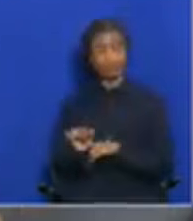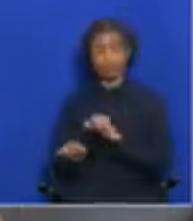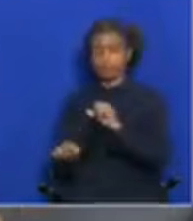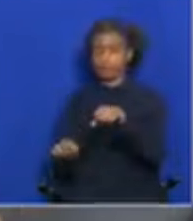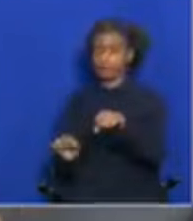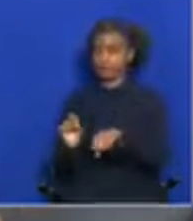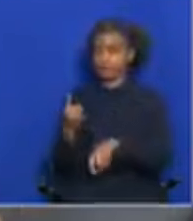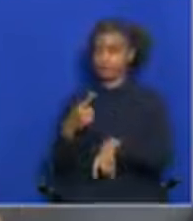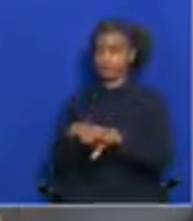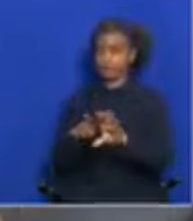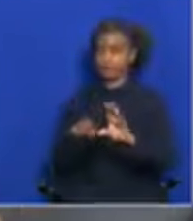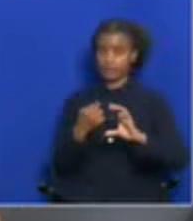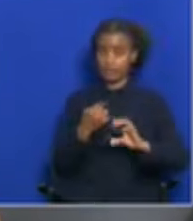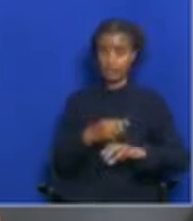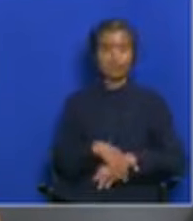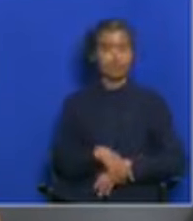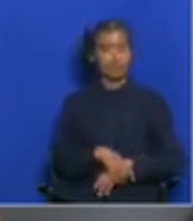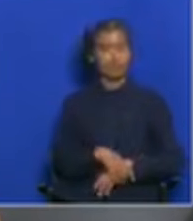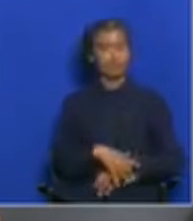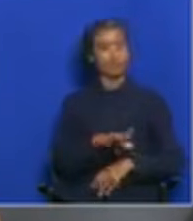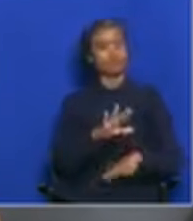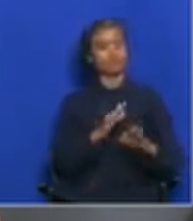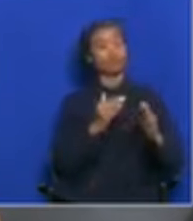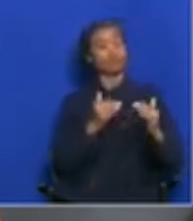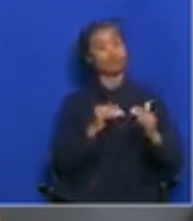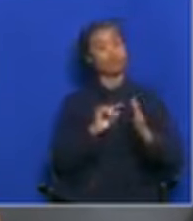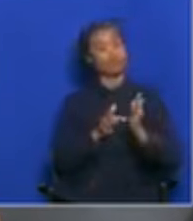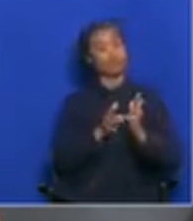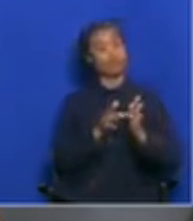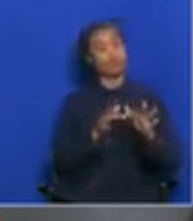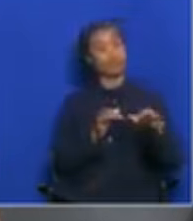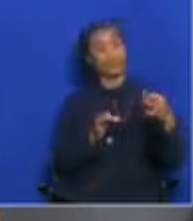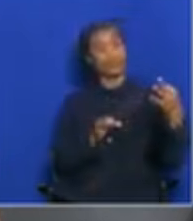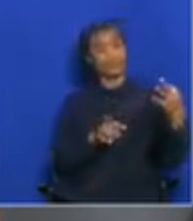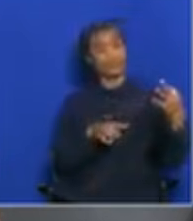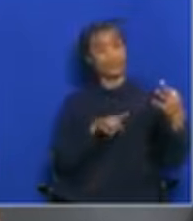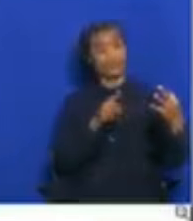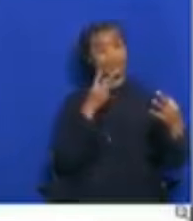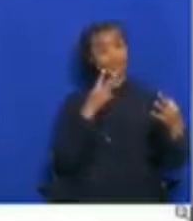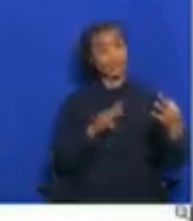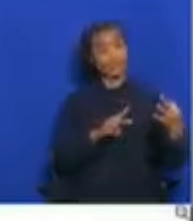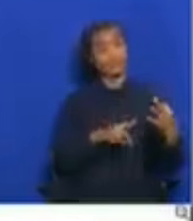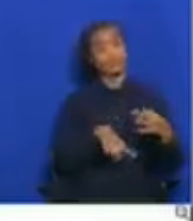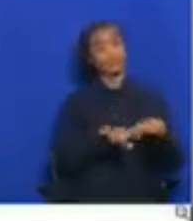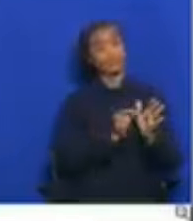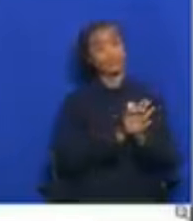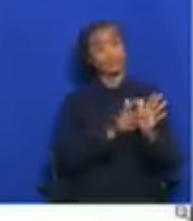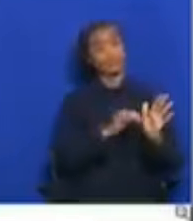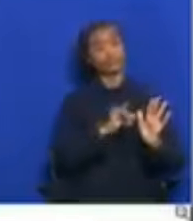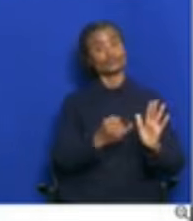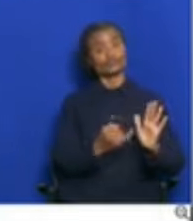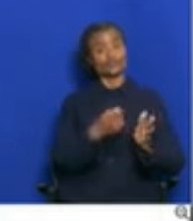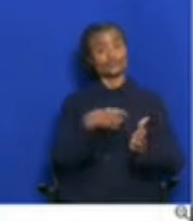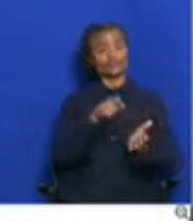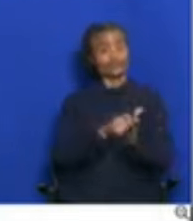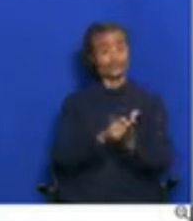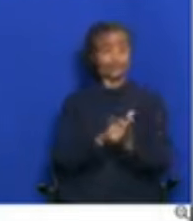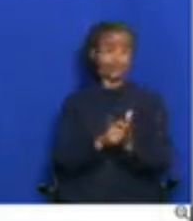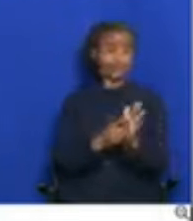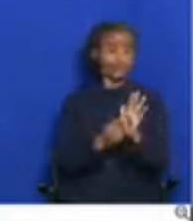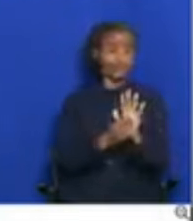at the third page, it's got the signature date of Advocate Johnson. It's 8 August 2025.